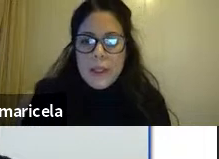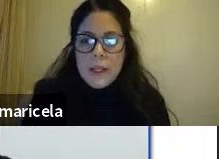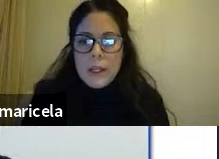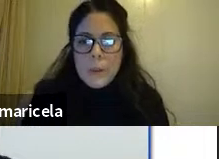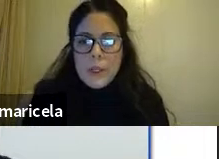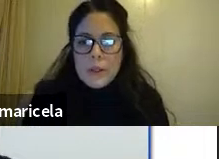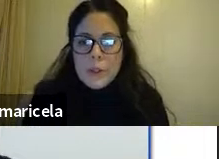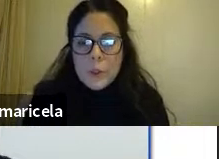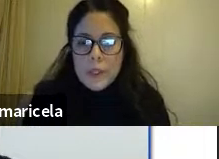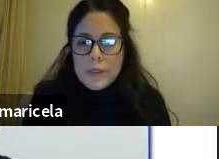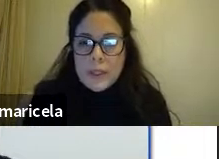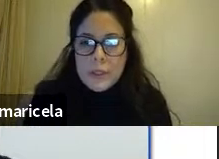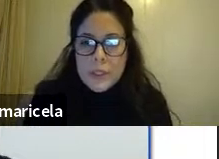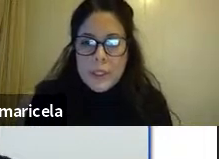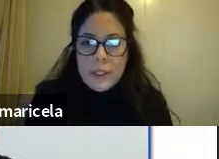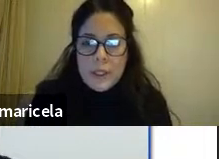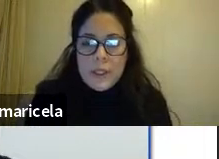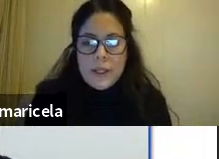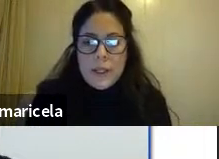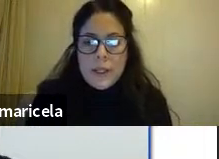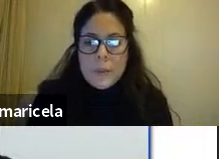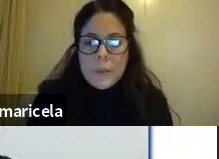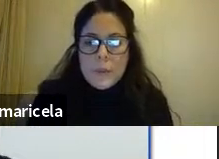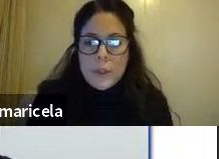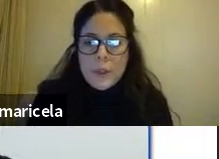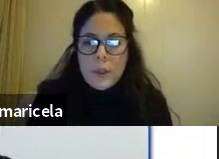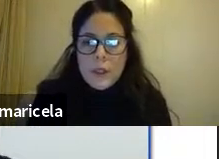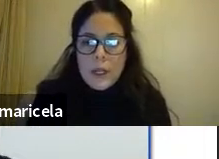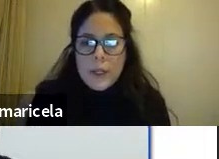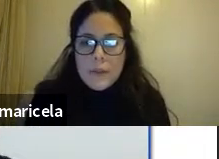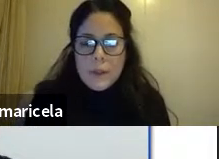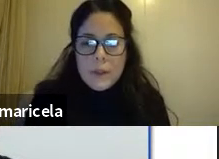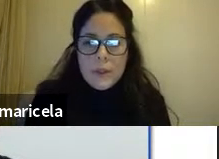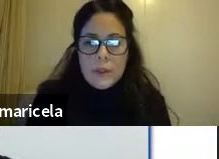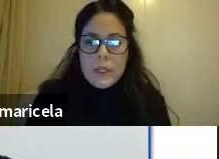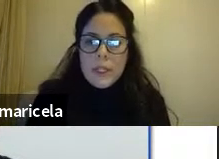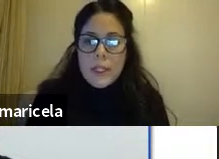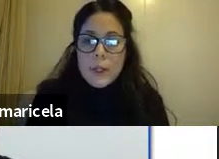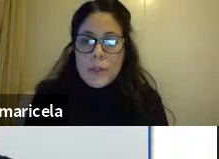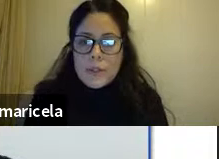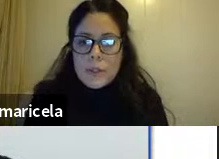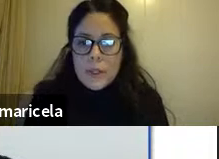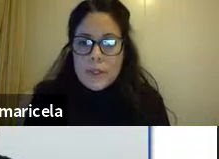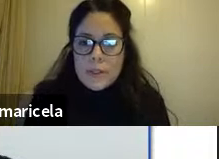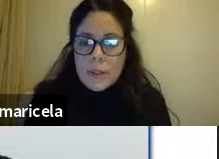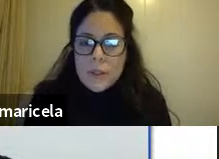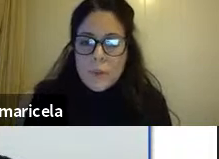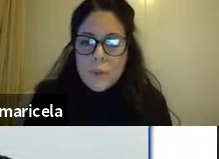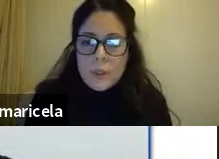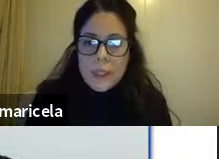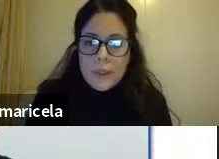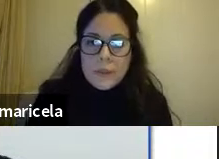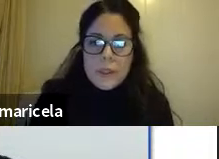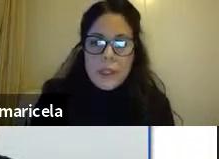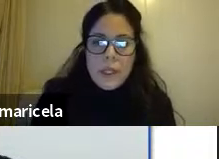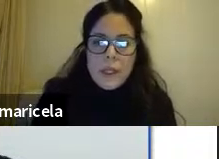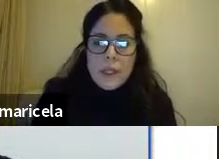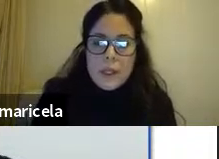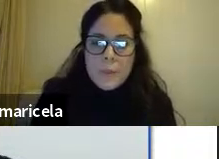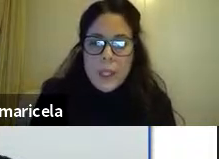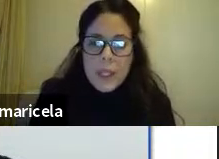website, in our toolkit section, a lot of other languages are going to start to roll